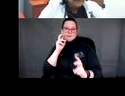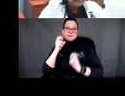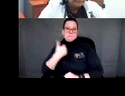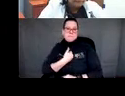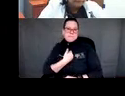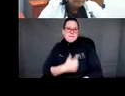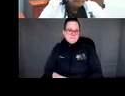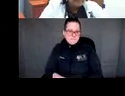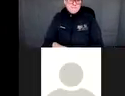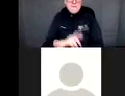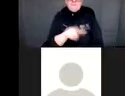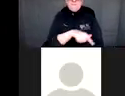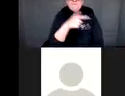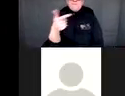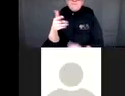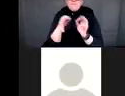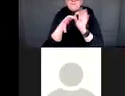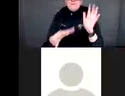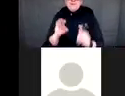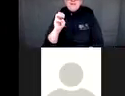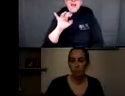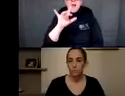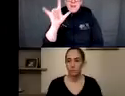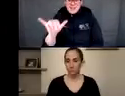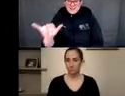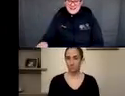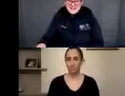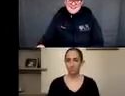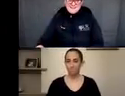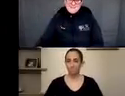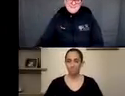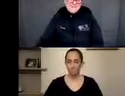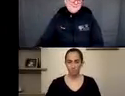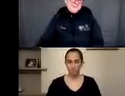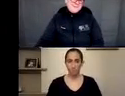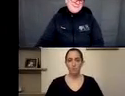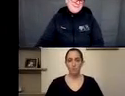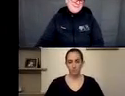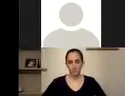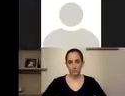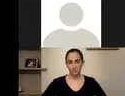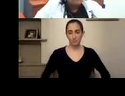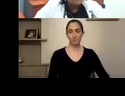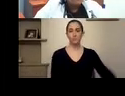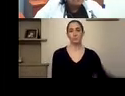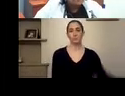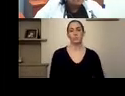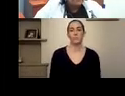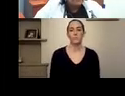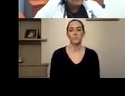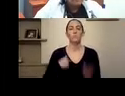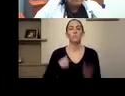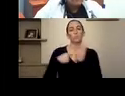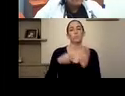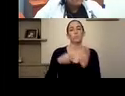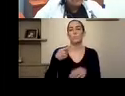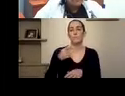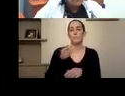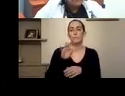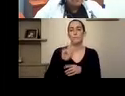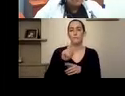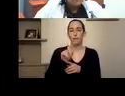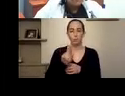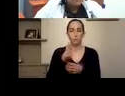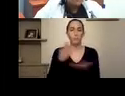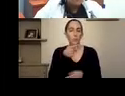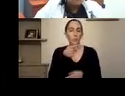infected. So then how do we know that a vaccine works? Well, I'll show you what happened with Pfizer. You guys might have seen the Pfizer